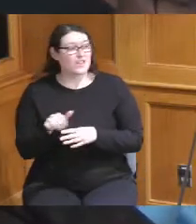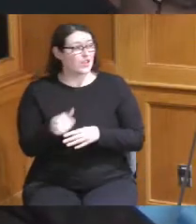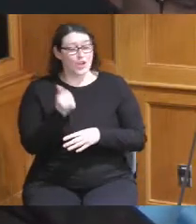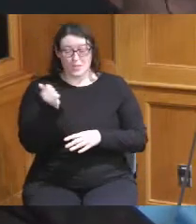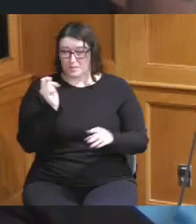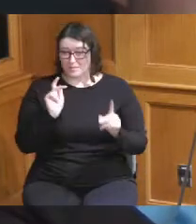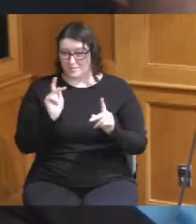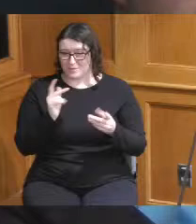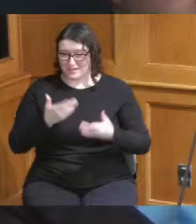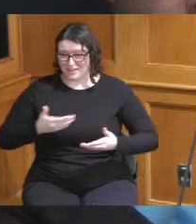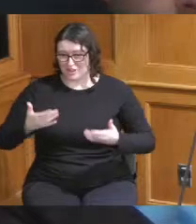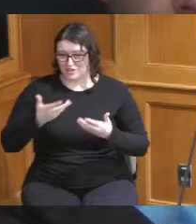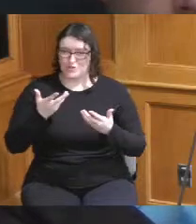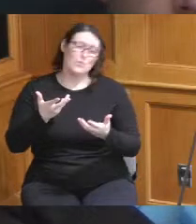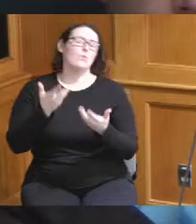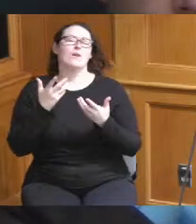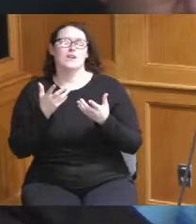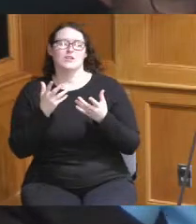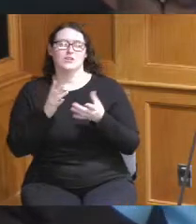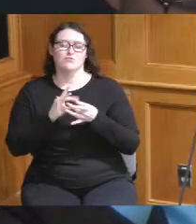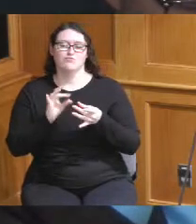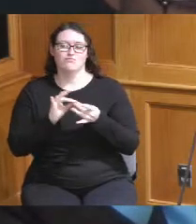speak to this increase?